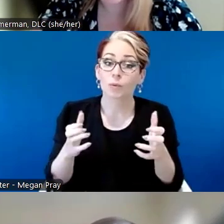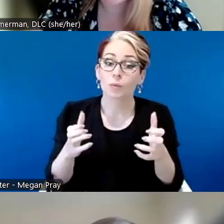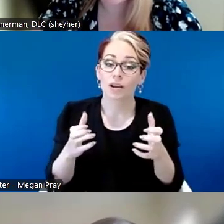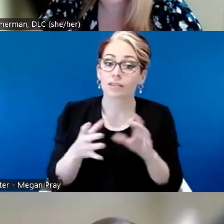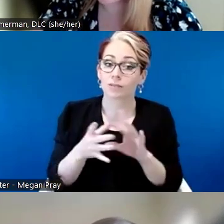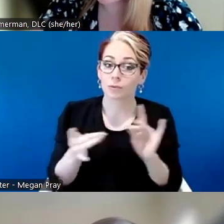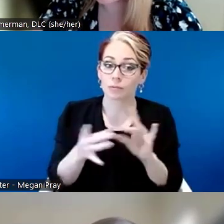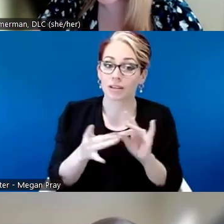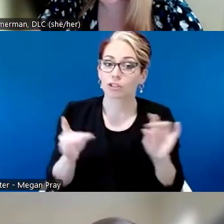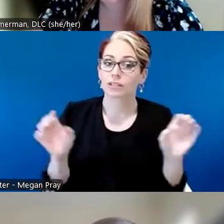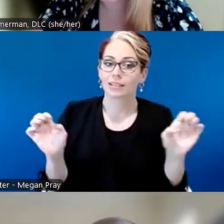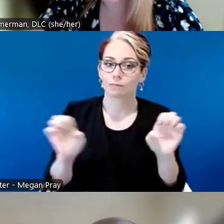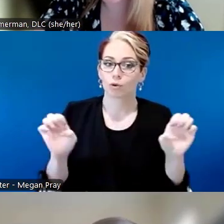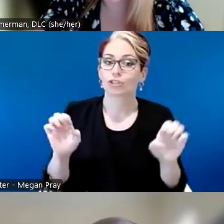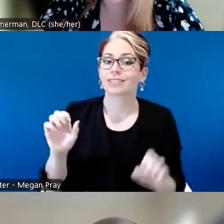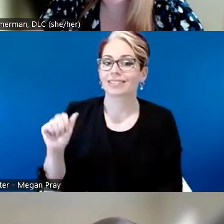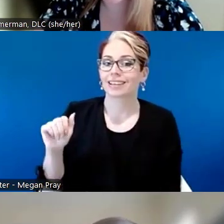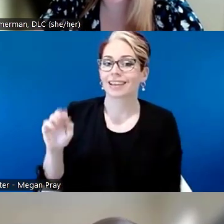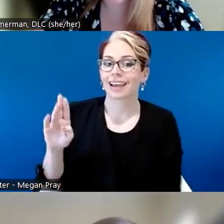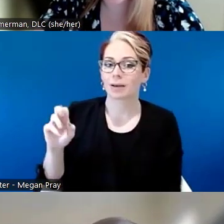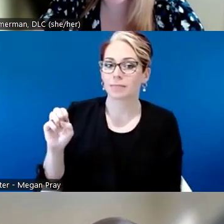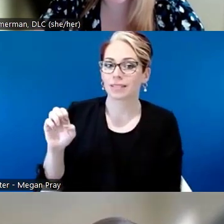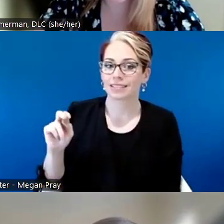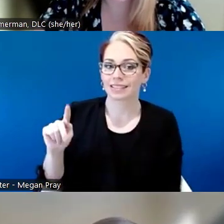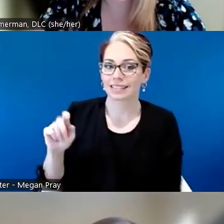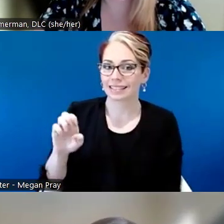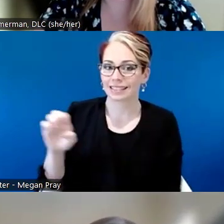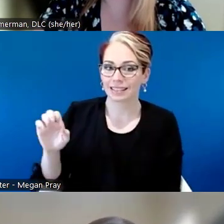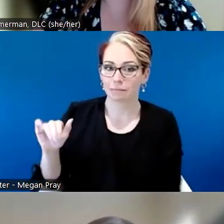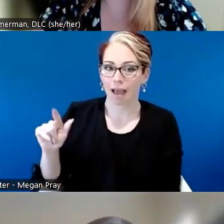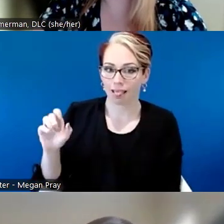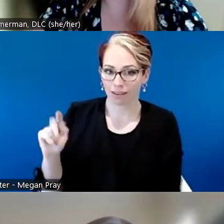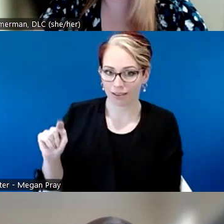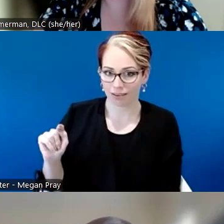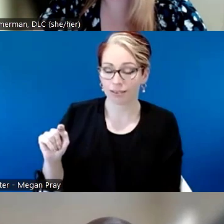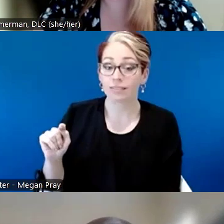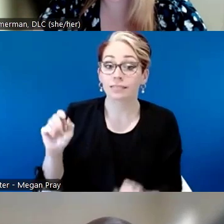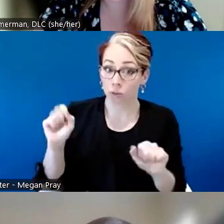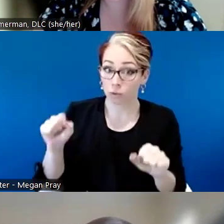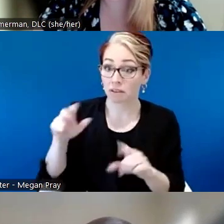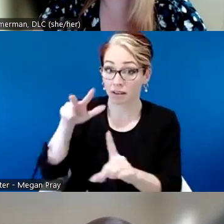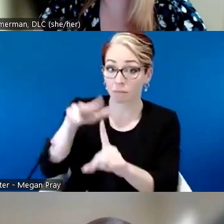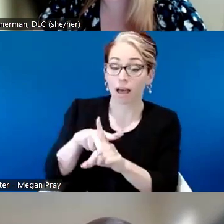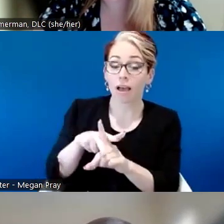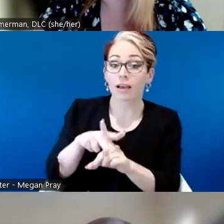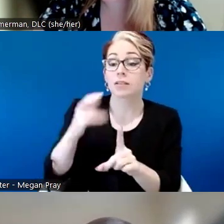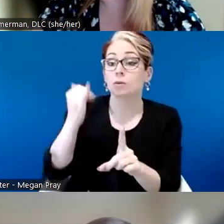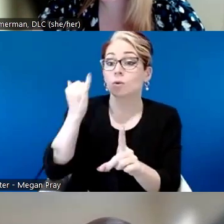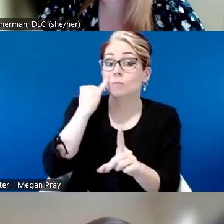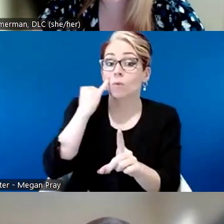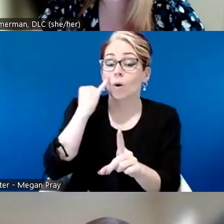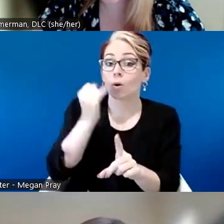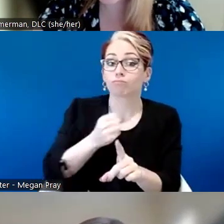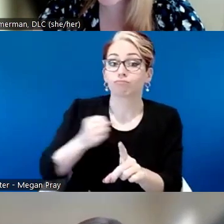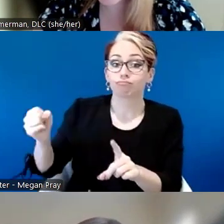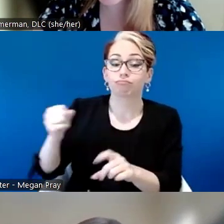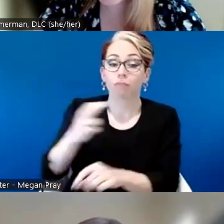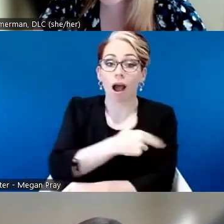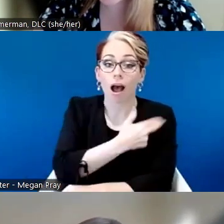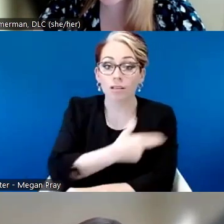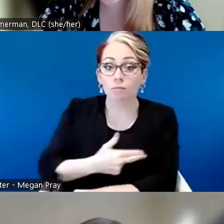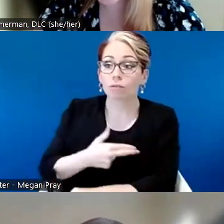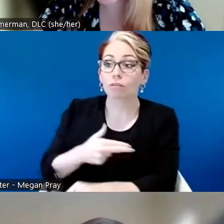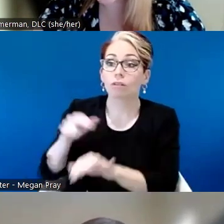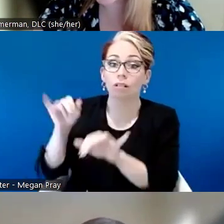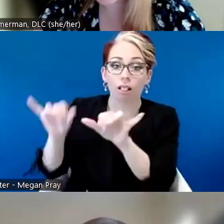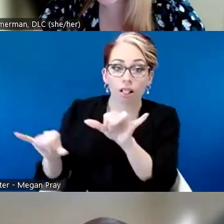ballots, which you can apply for if you're hospitalized or admitted to some sort of healthcare facility